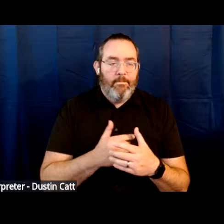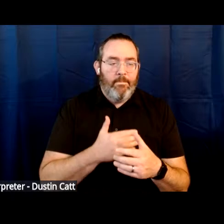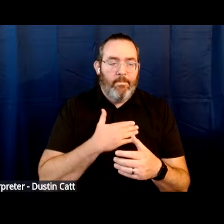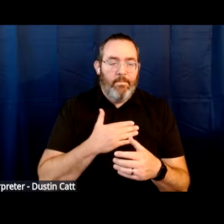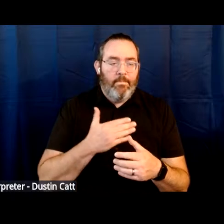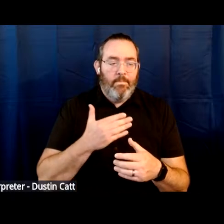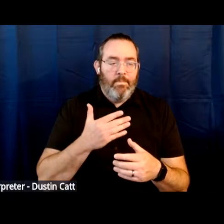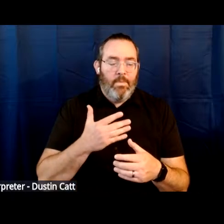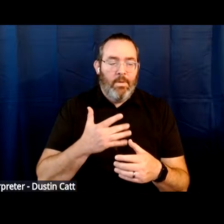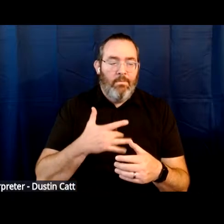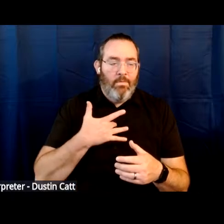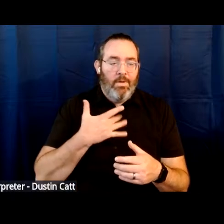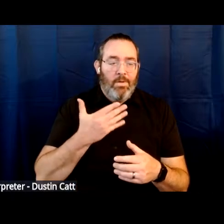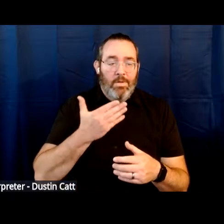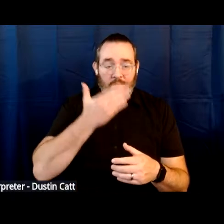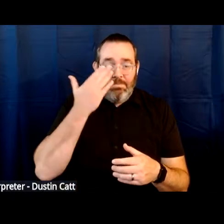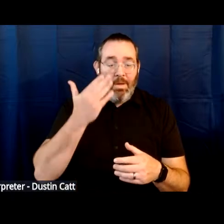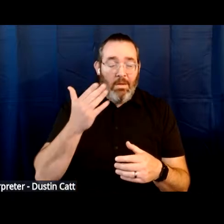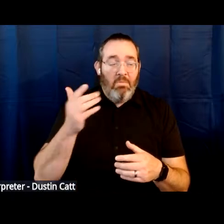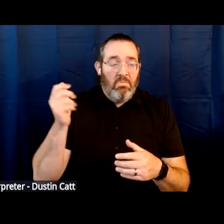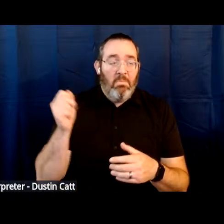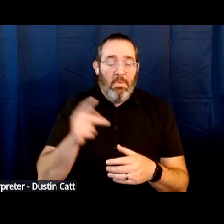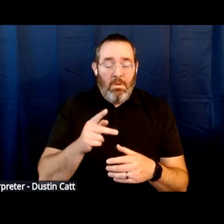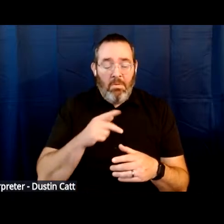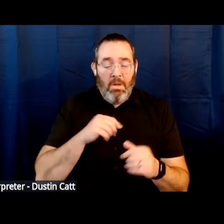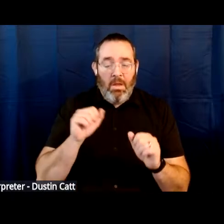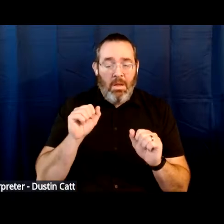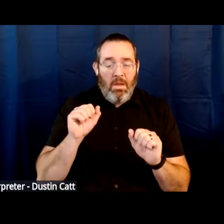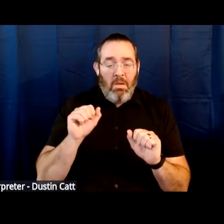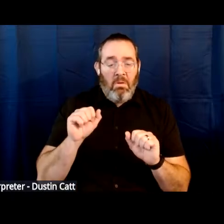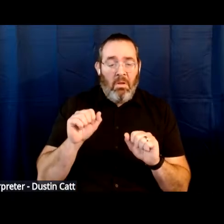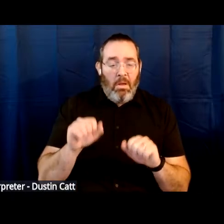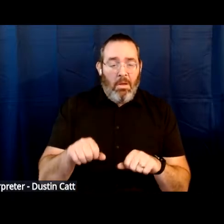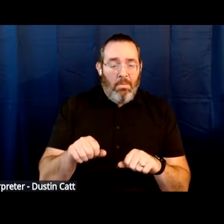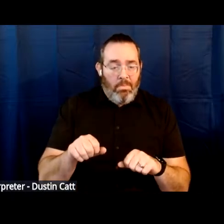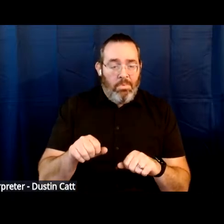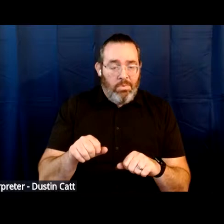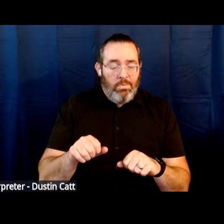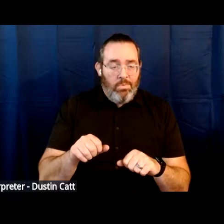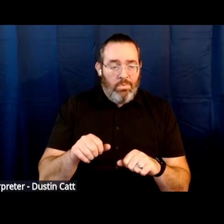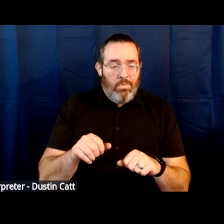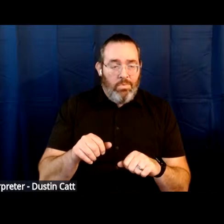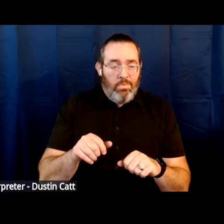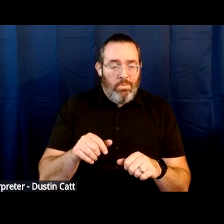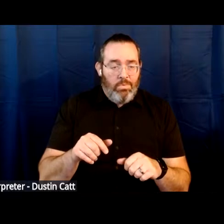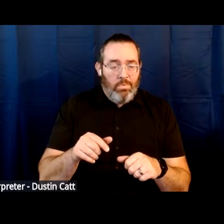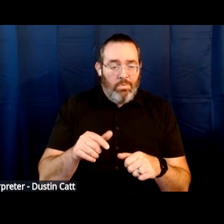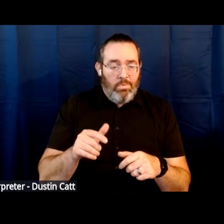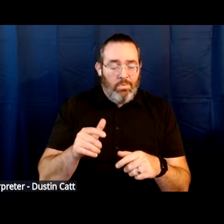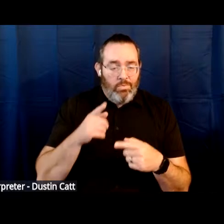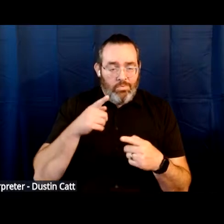smell returned. I managed it. He gave me a chance to manage it through